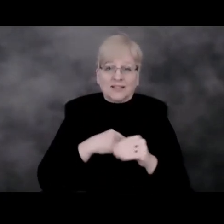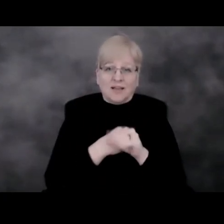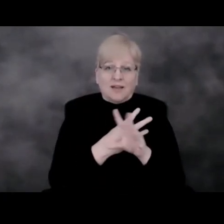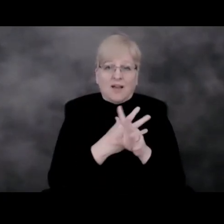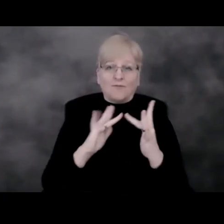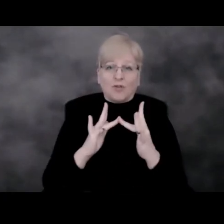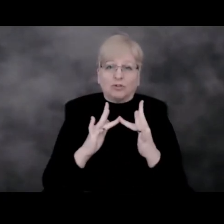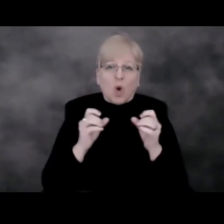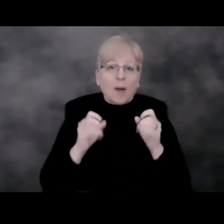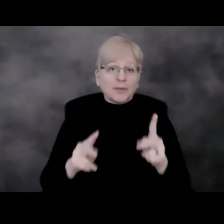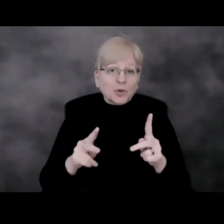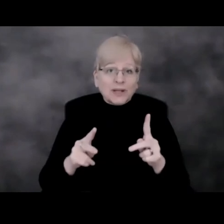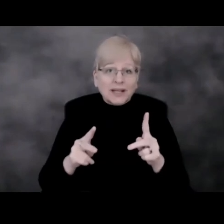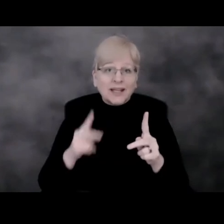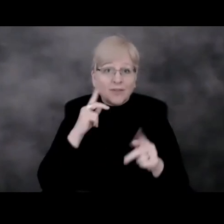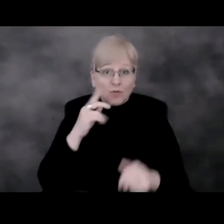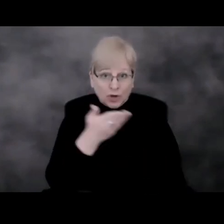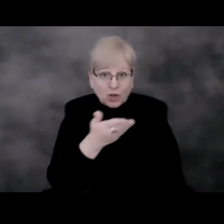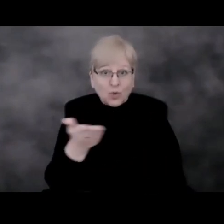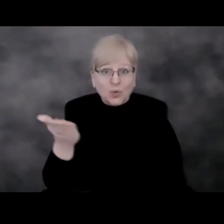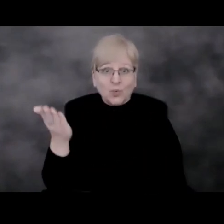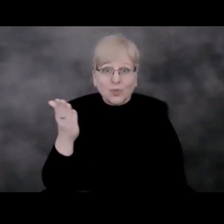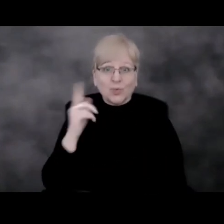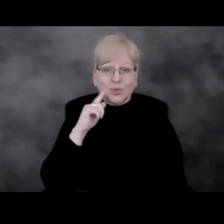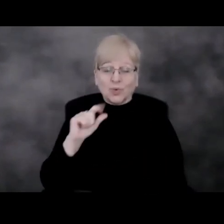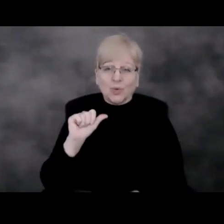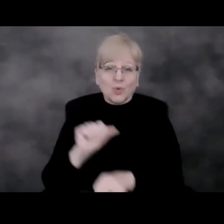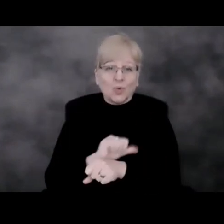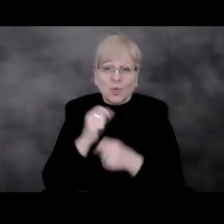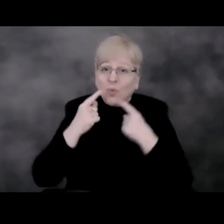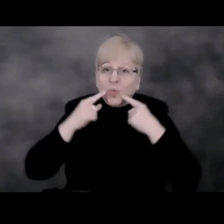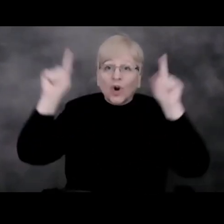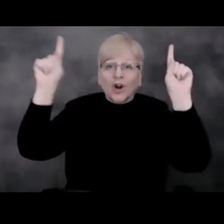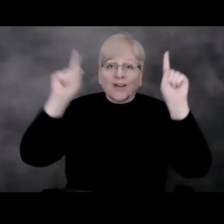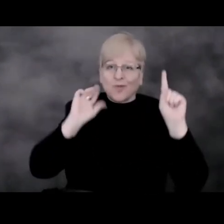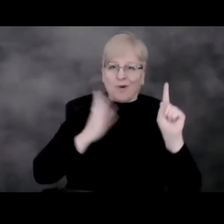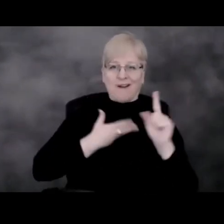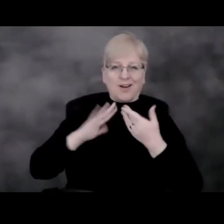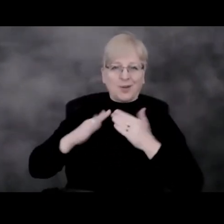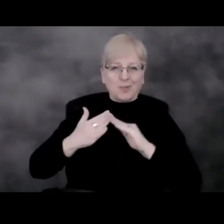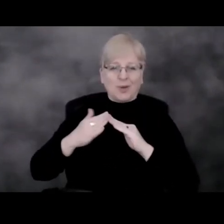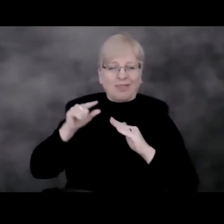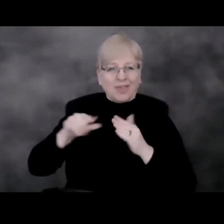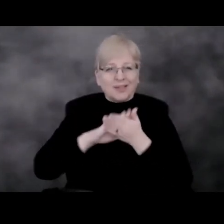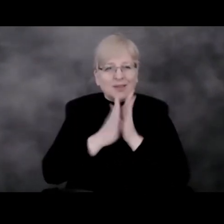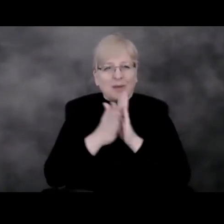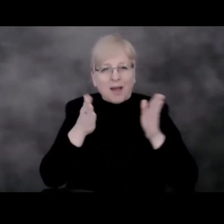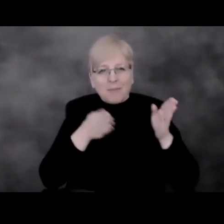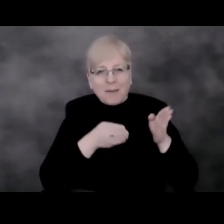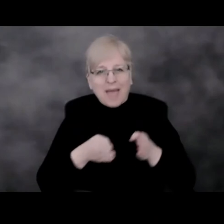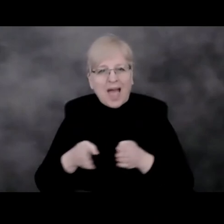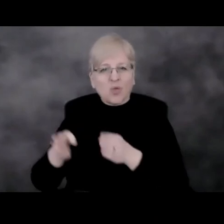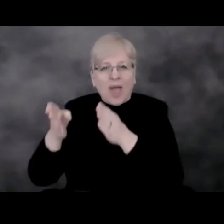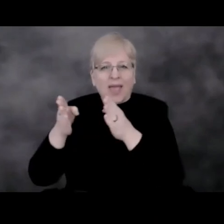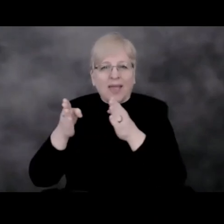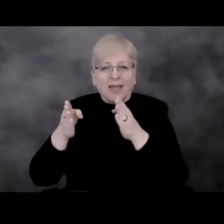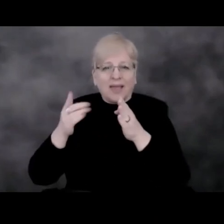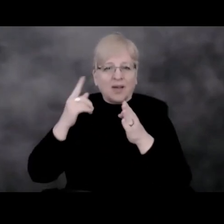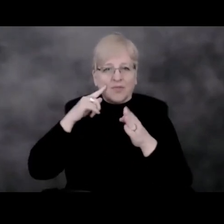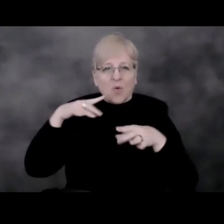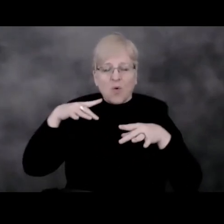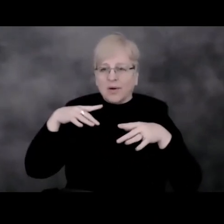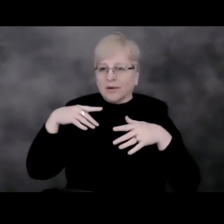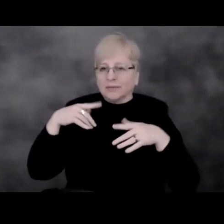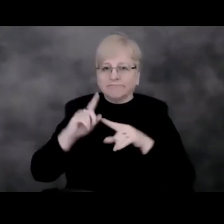for you to work for our community, to be a pathway along the way to all the